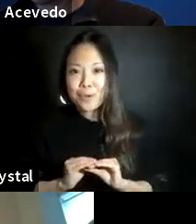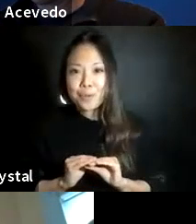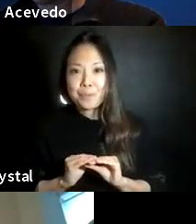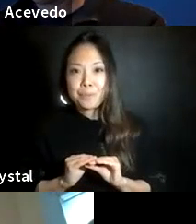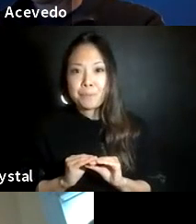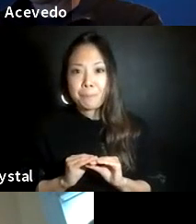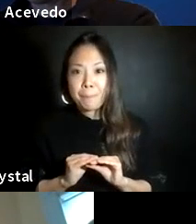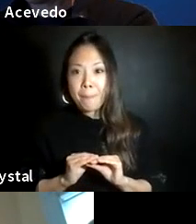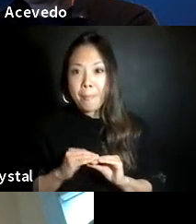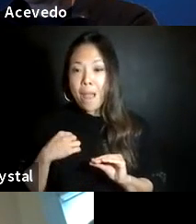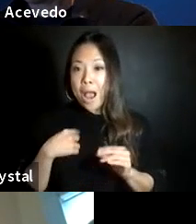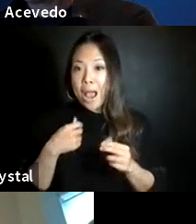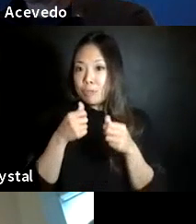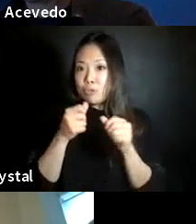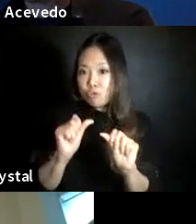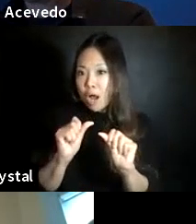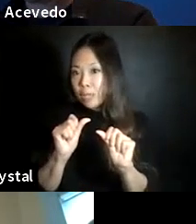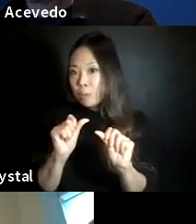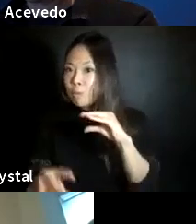to the conversation. Yes.